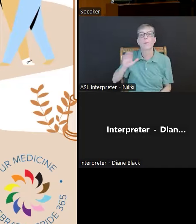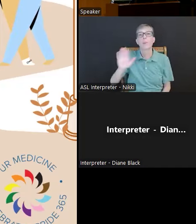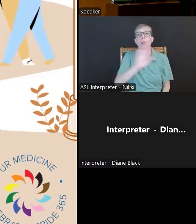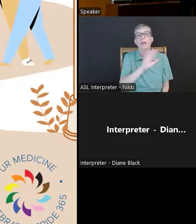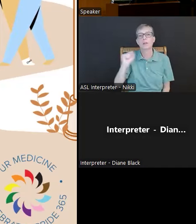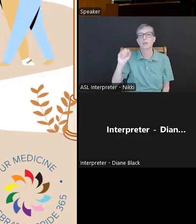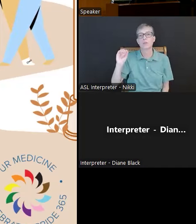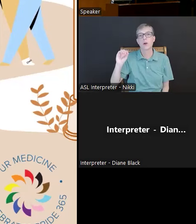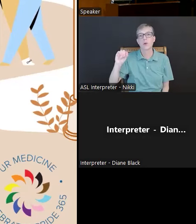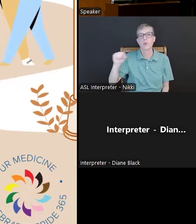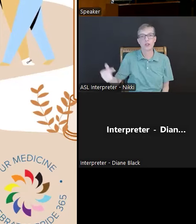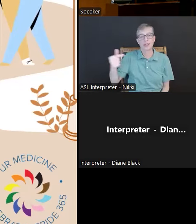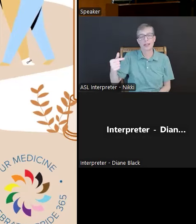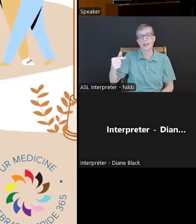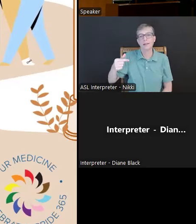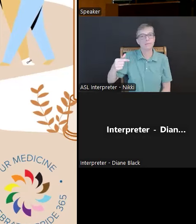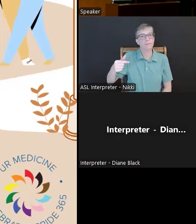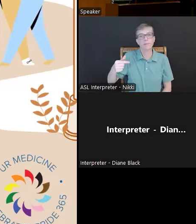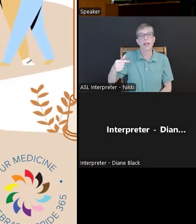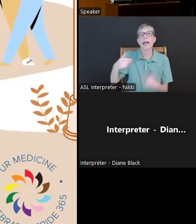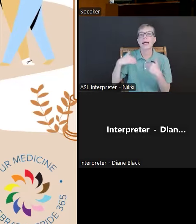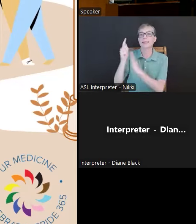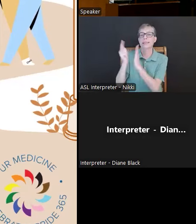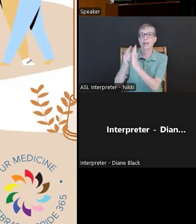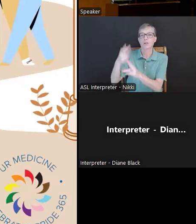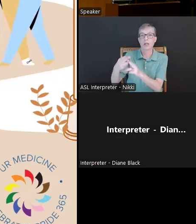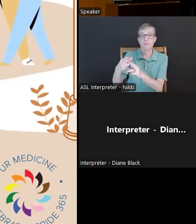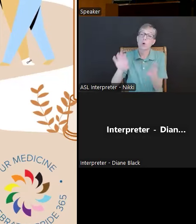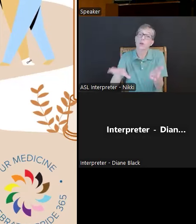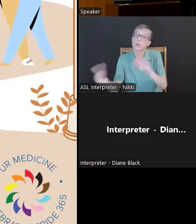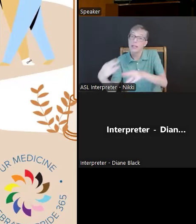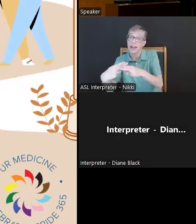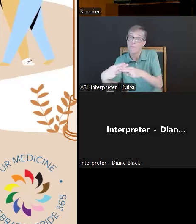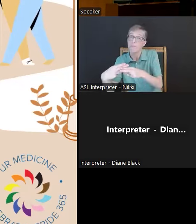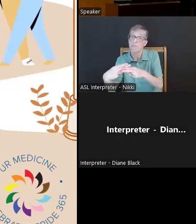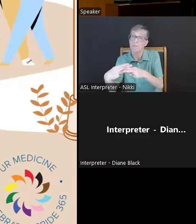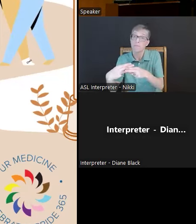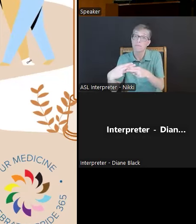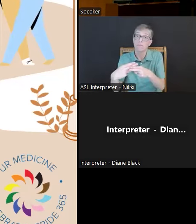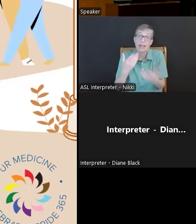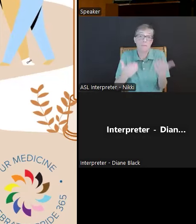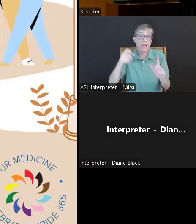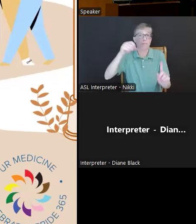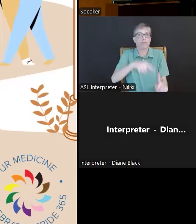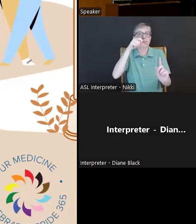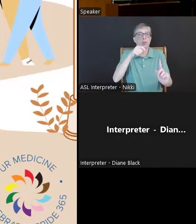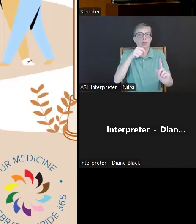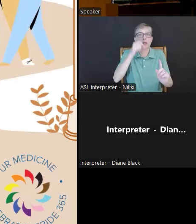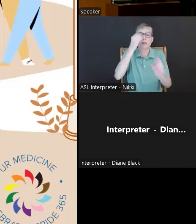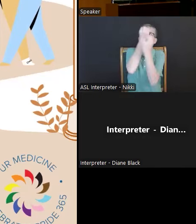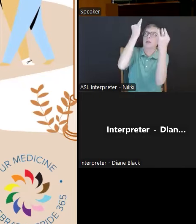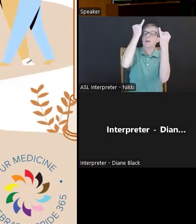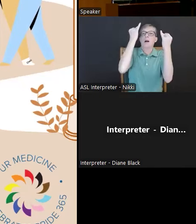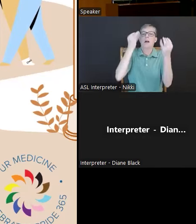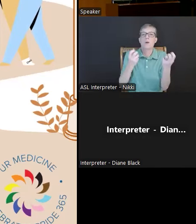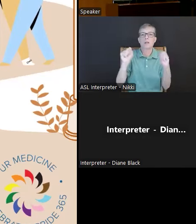name. For some folks, we refer to that as the dead name because it triggers so many thoughts of suicide. And it's hard to have that visual of the